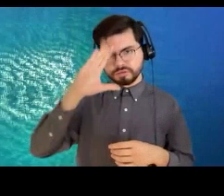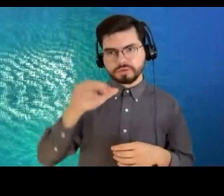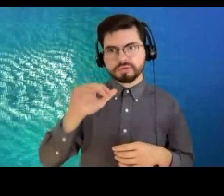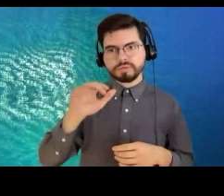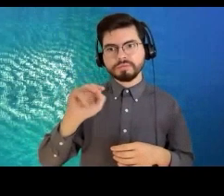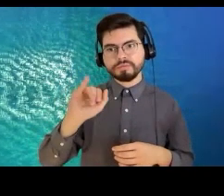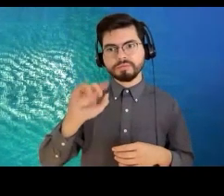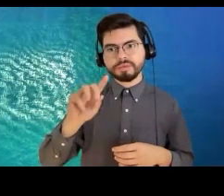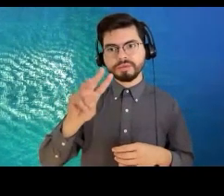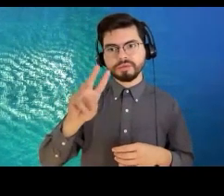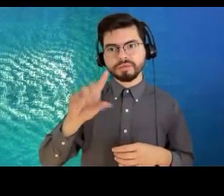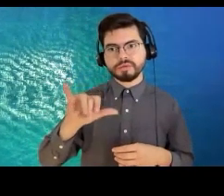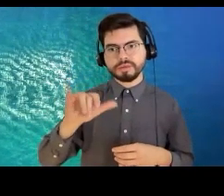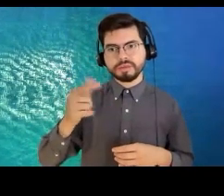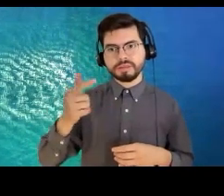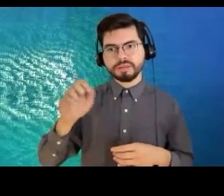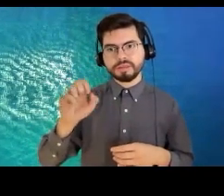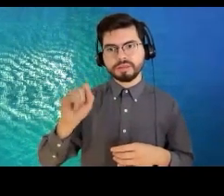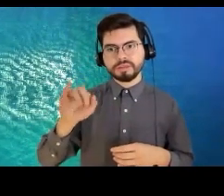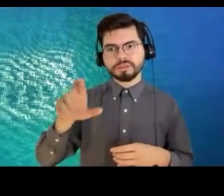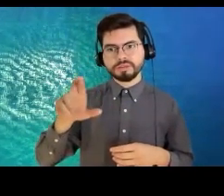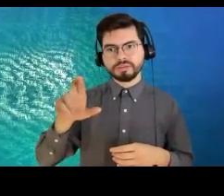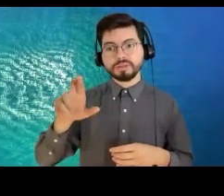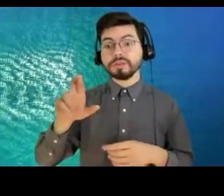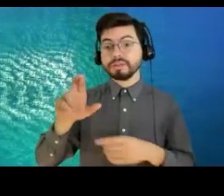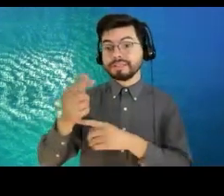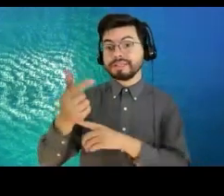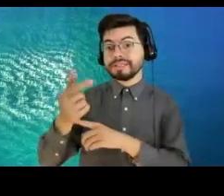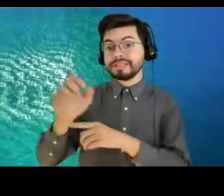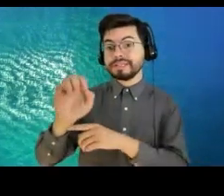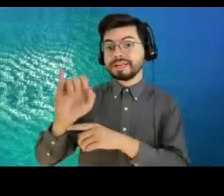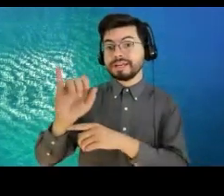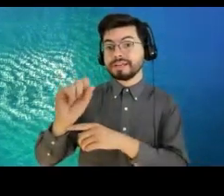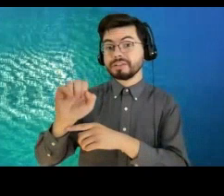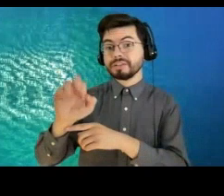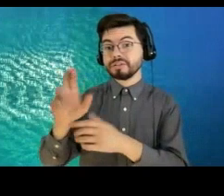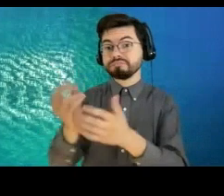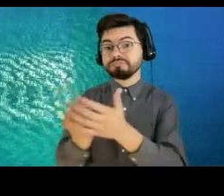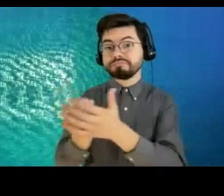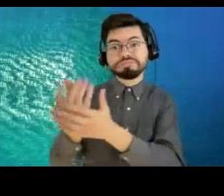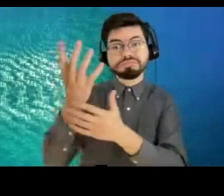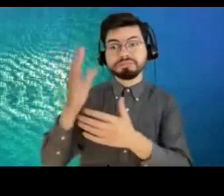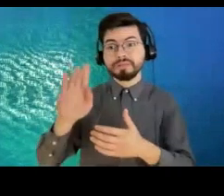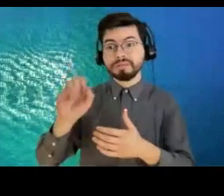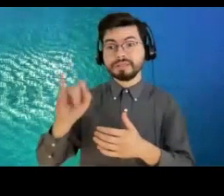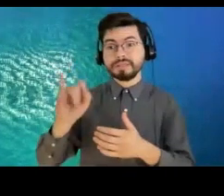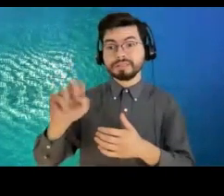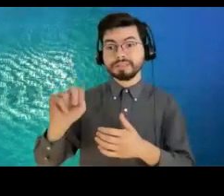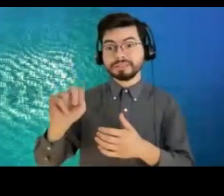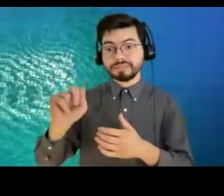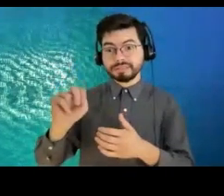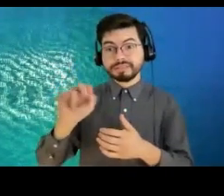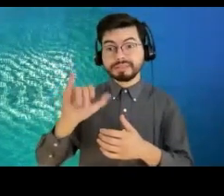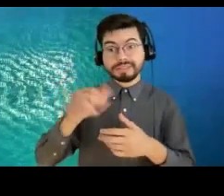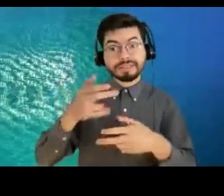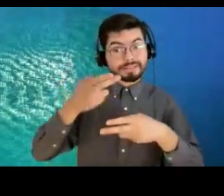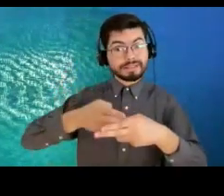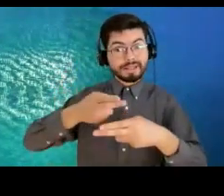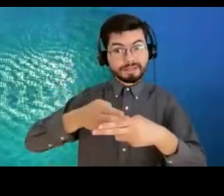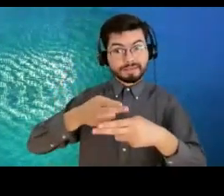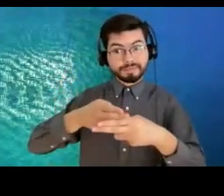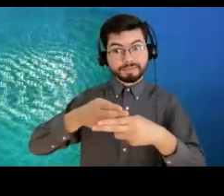Geyser Basin. Is there a geyser out here somewhere? Um, so no, I haven't seen one